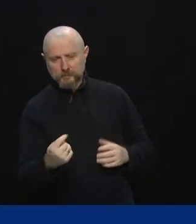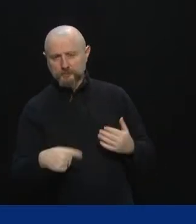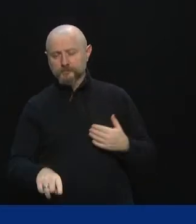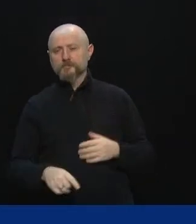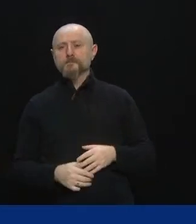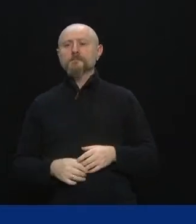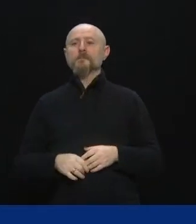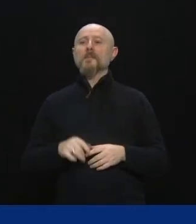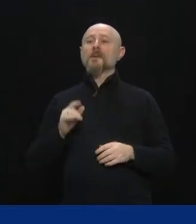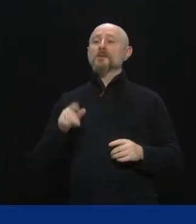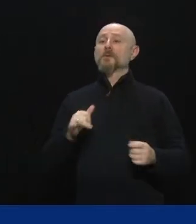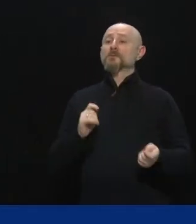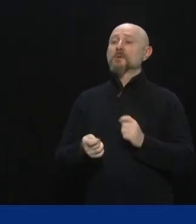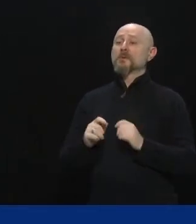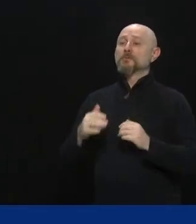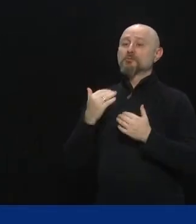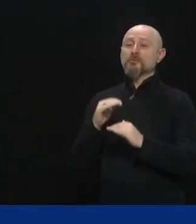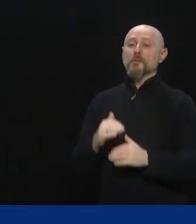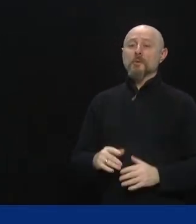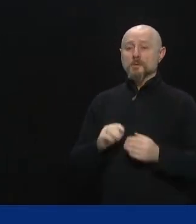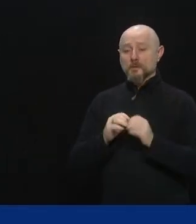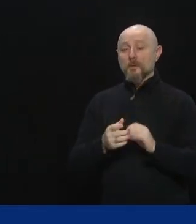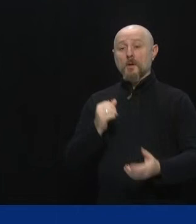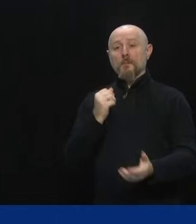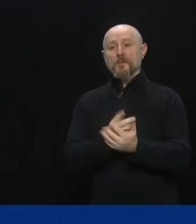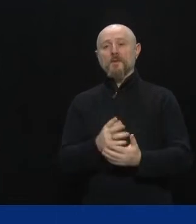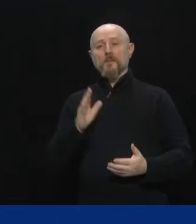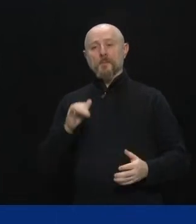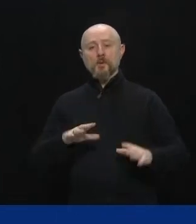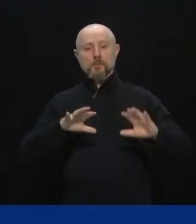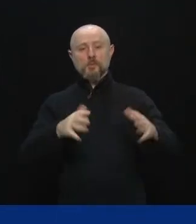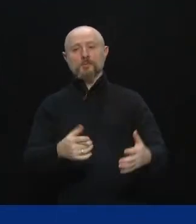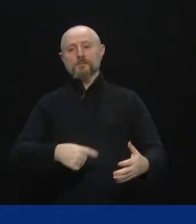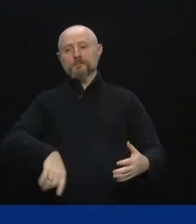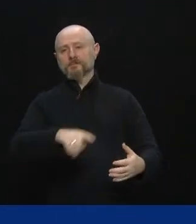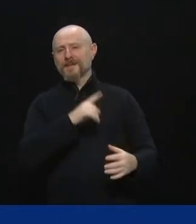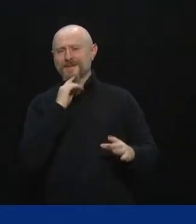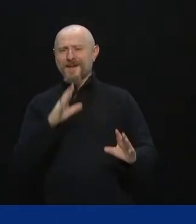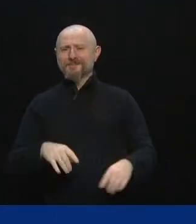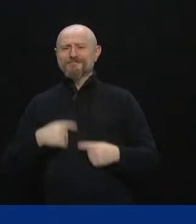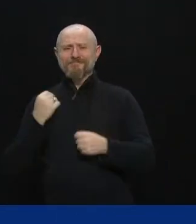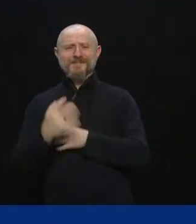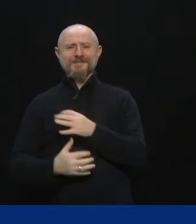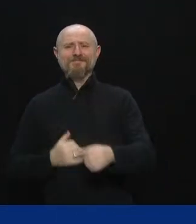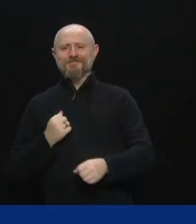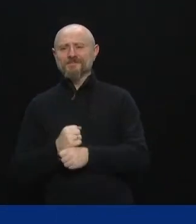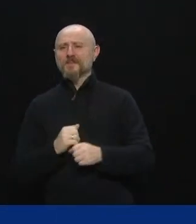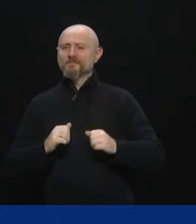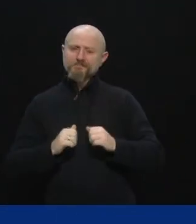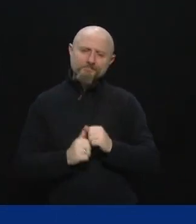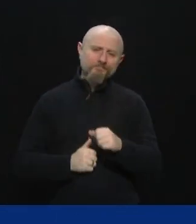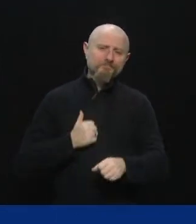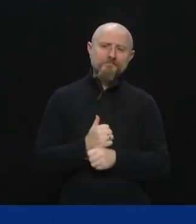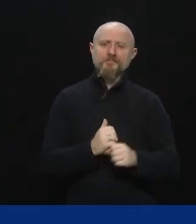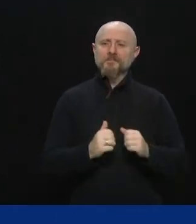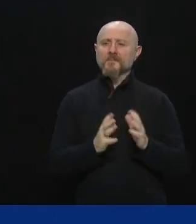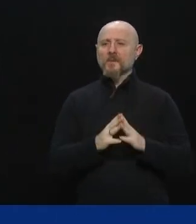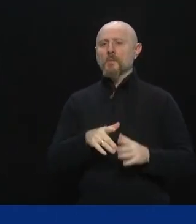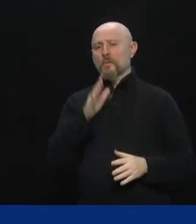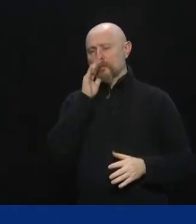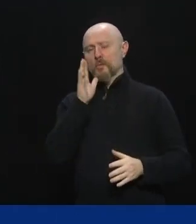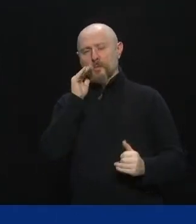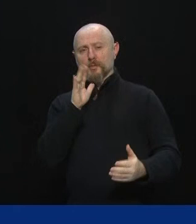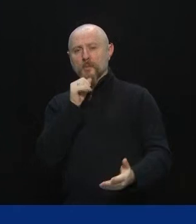and regulations get approved by this independent body that has been there for a very long time. But we anticipate swift approval, and it'll take